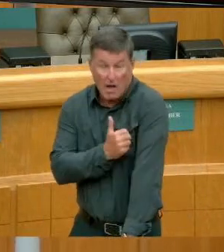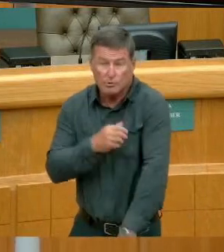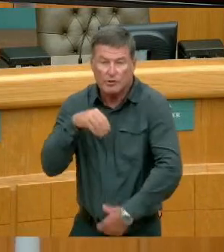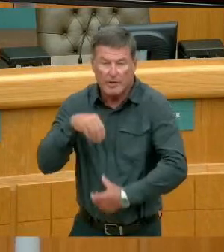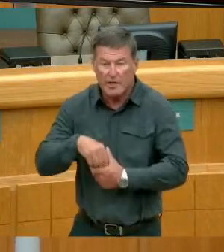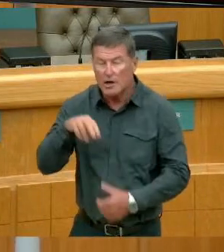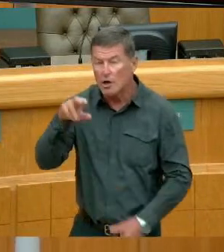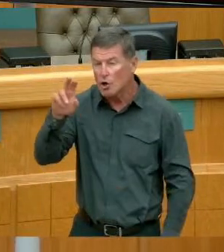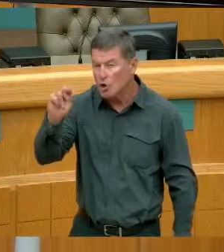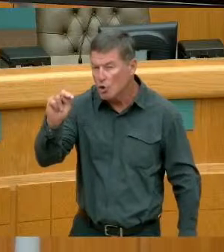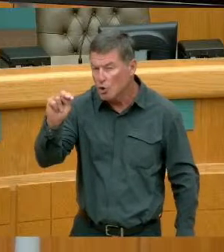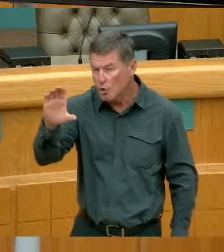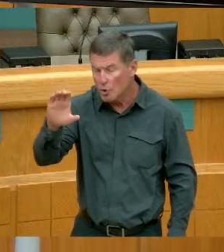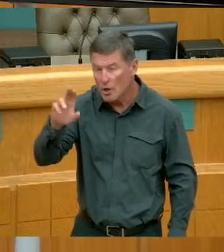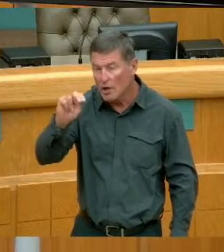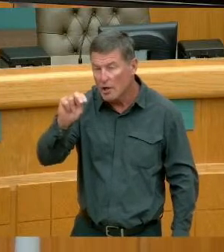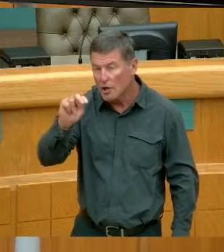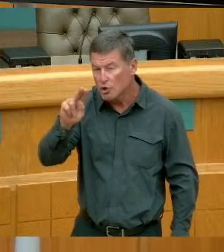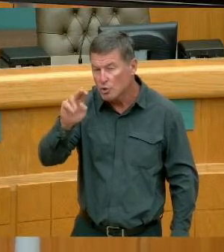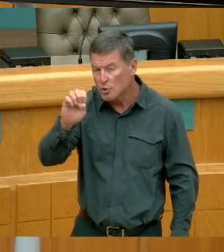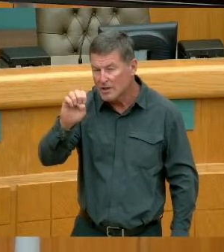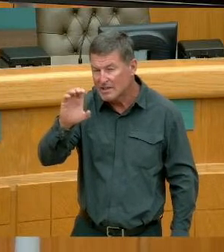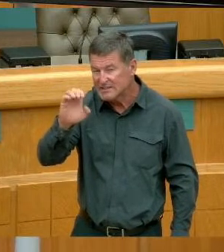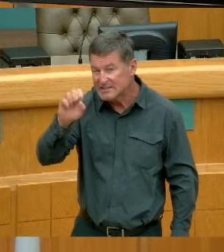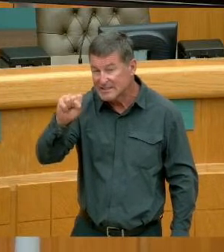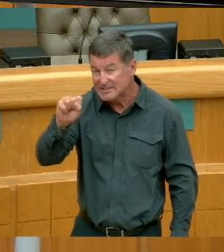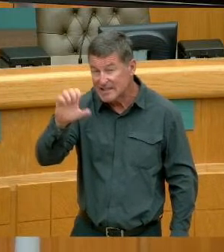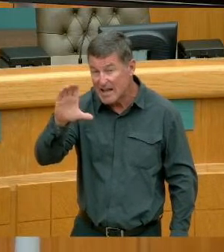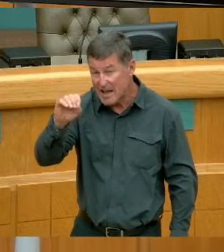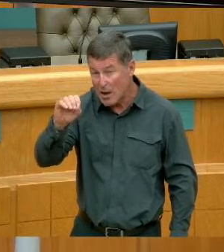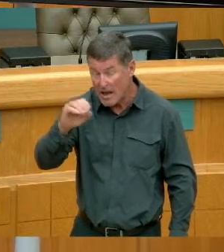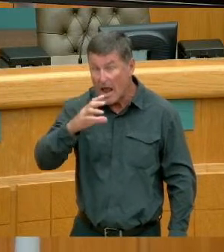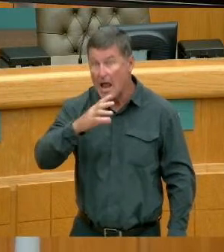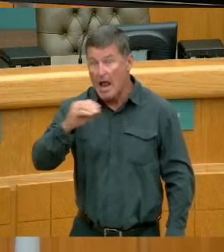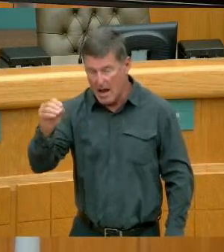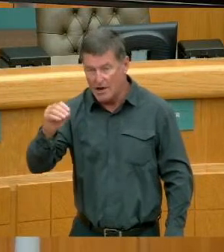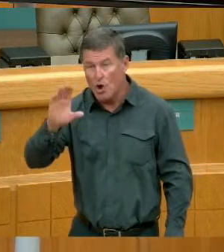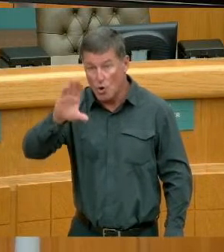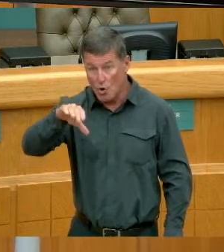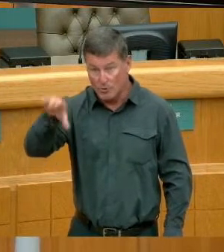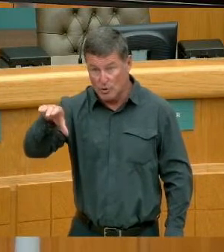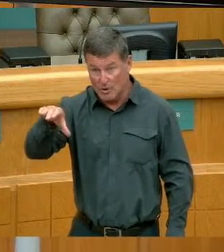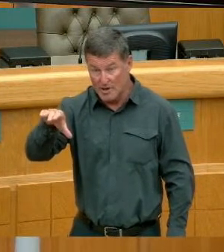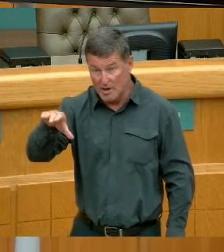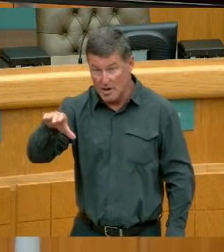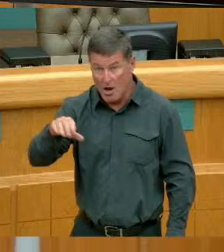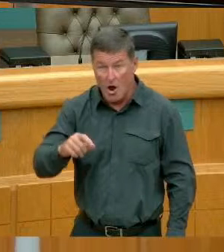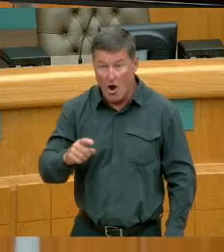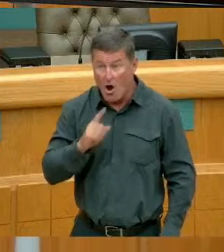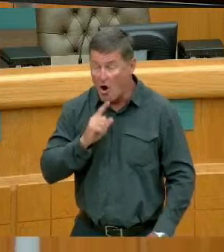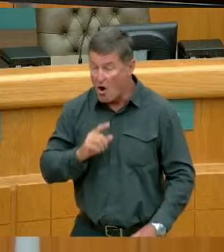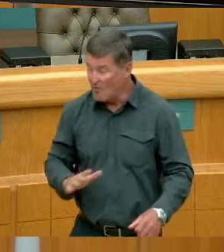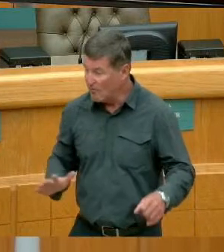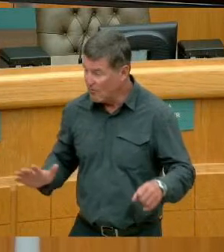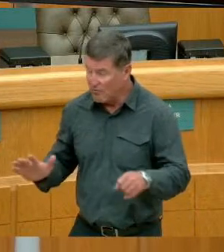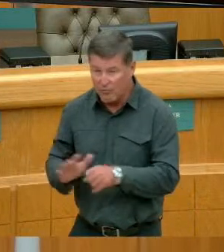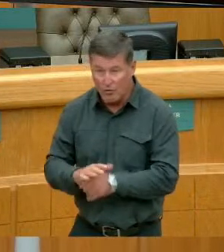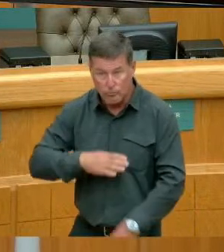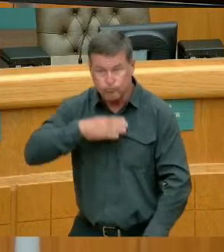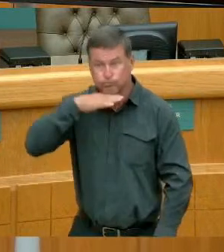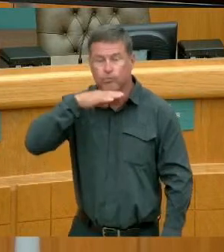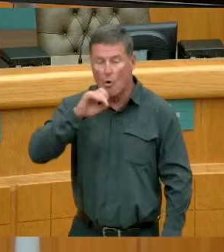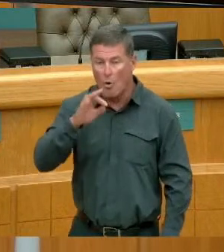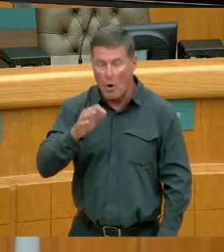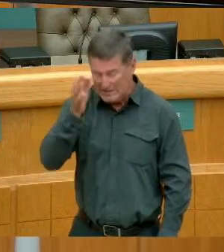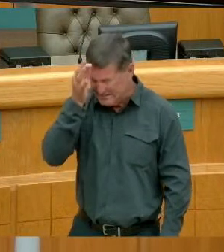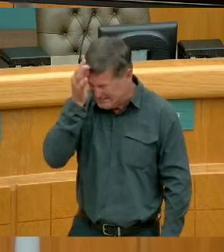Nueces County, in the Corpus Christi area, are either at or nearing at capacity. So that means beds are